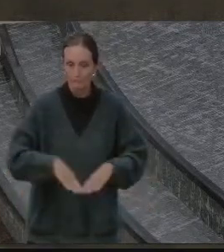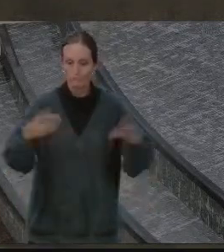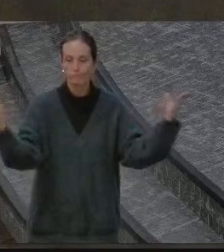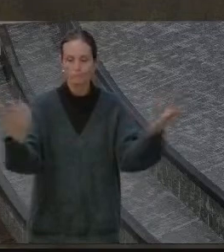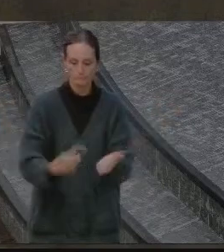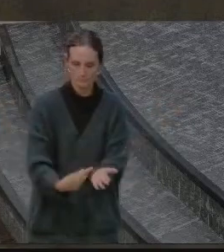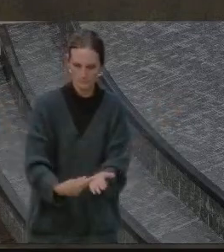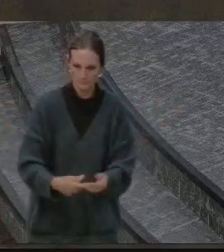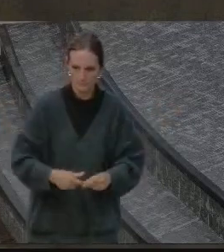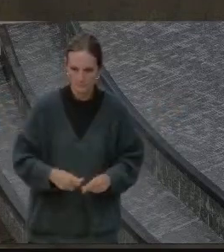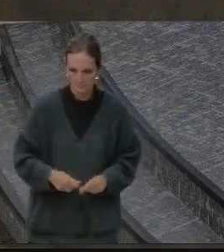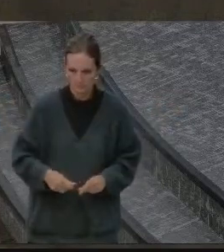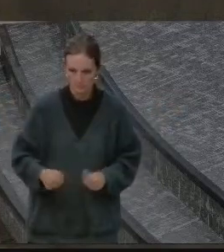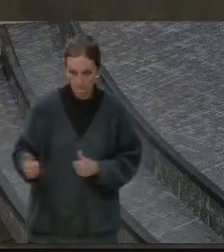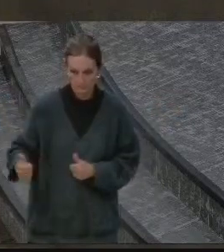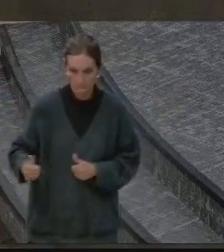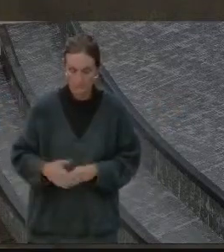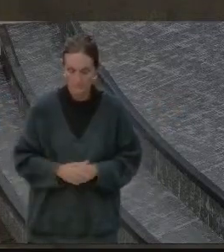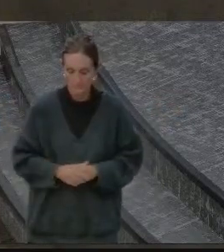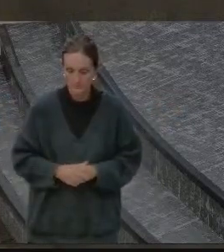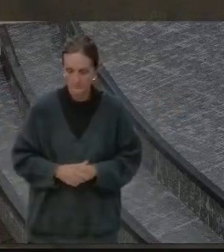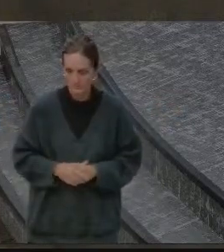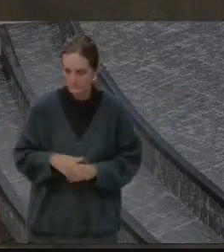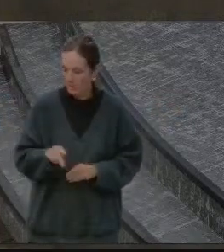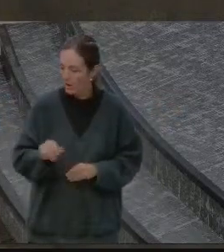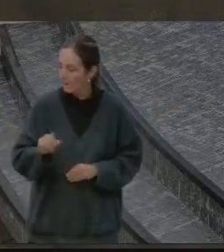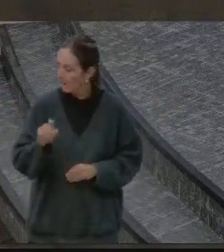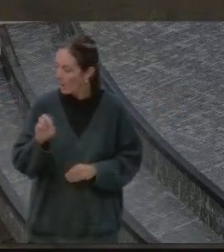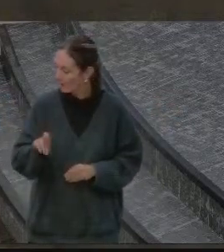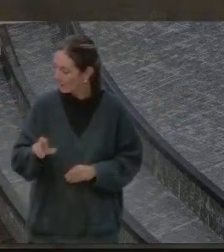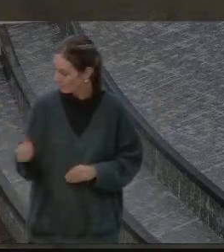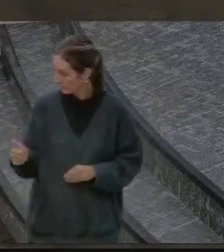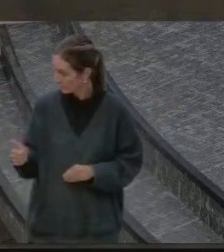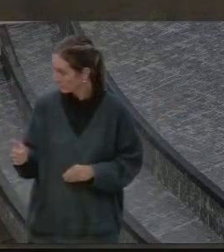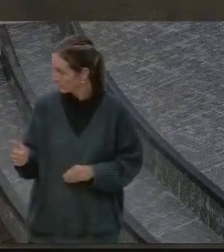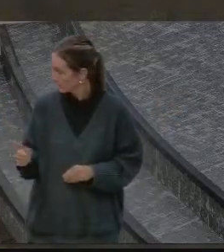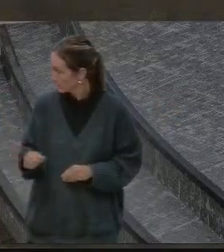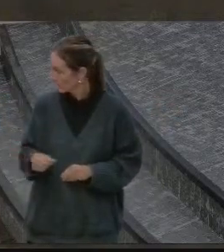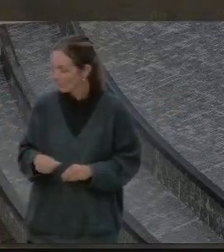like to. Okay, Ms. Palmer, I think she's doing, I got it.